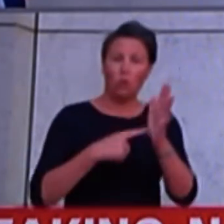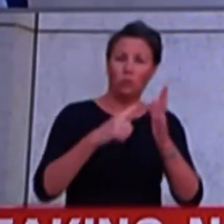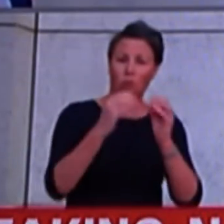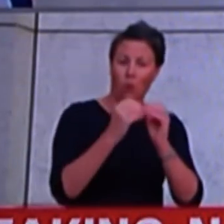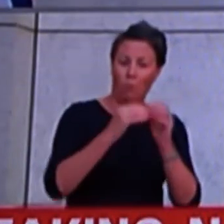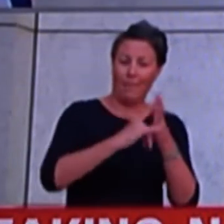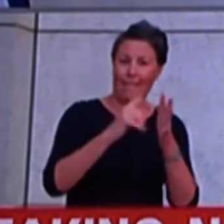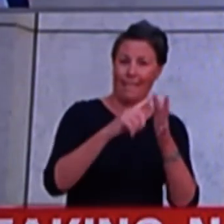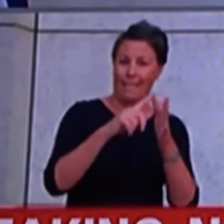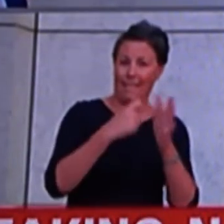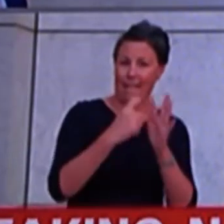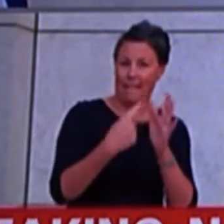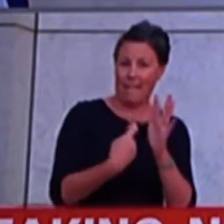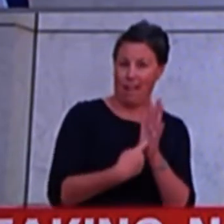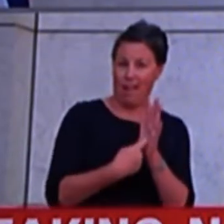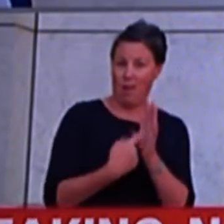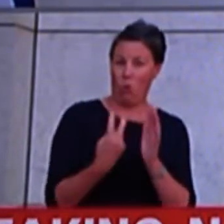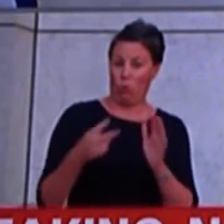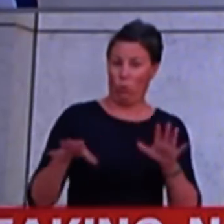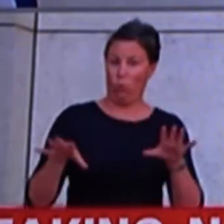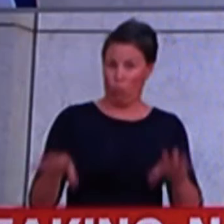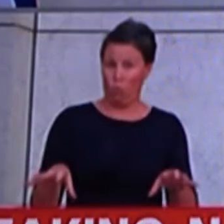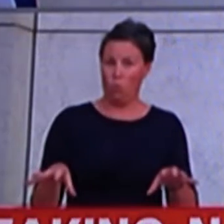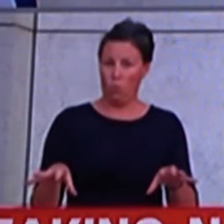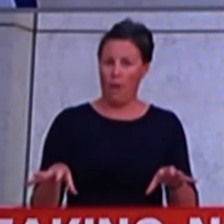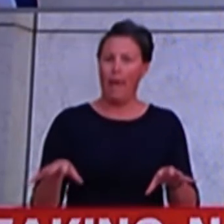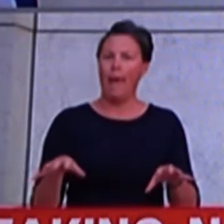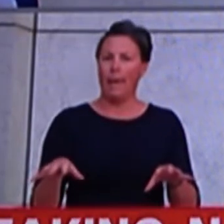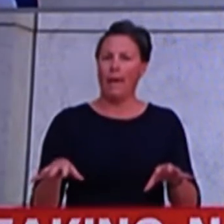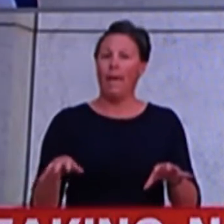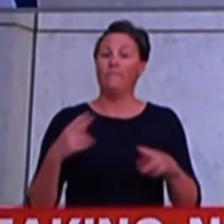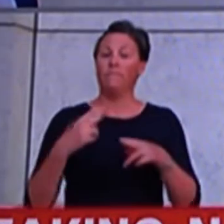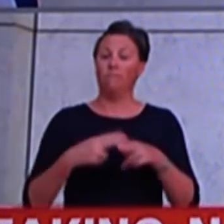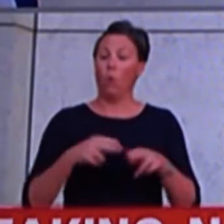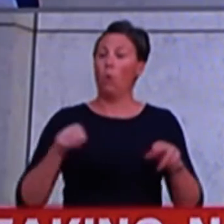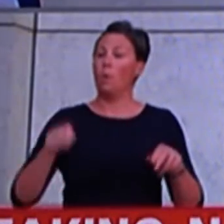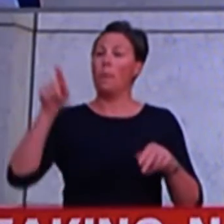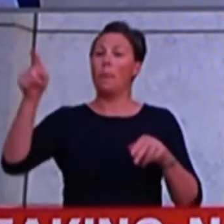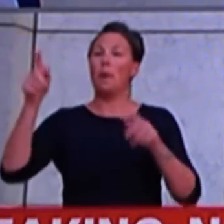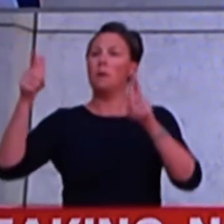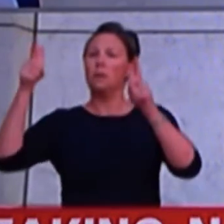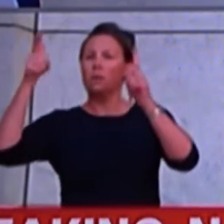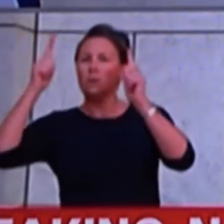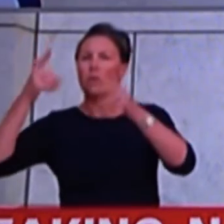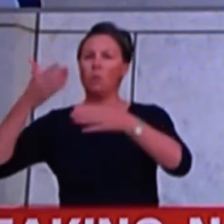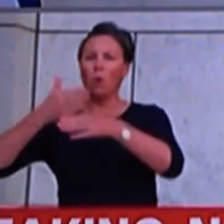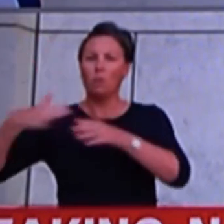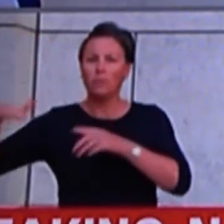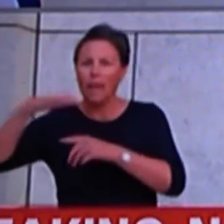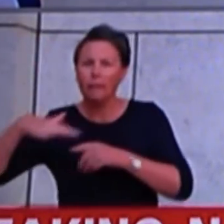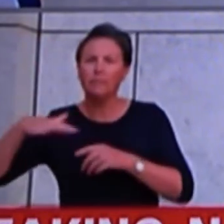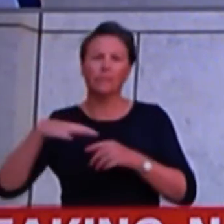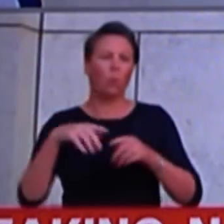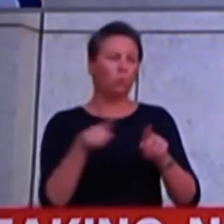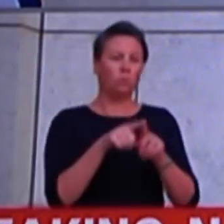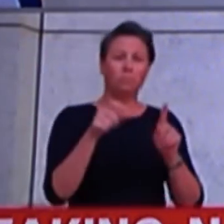in a safety net for Australians, both through their employer and directly through the social security system, that Australia